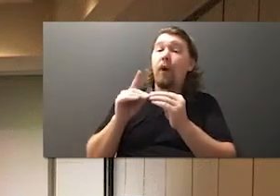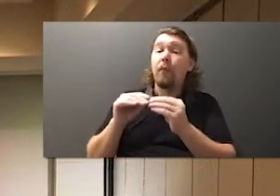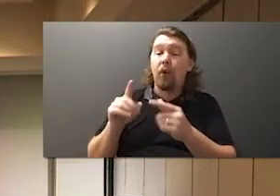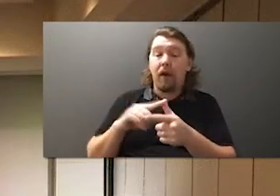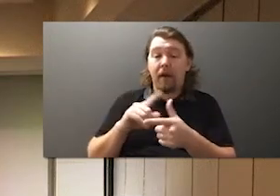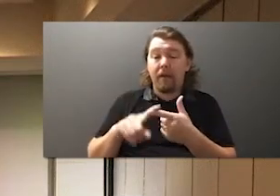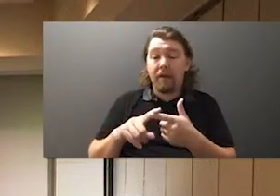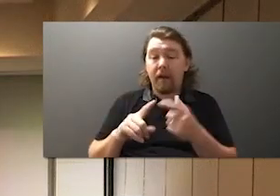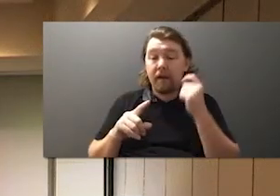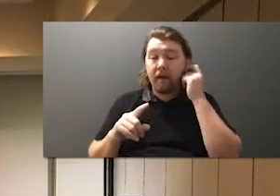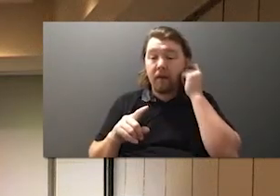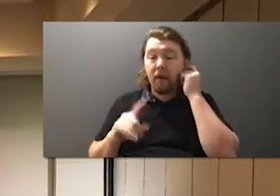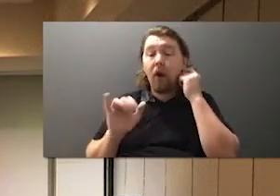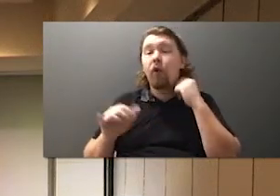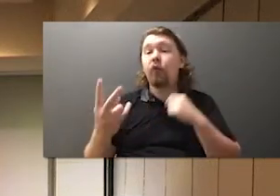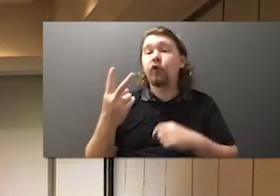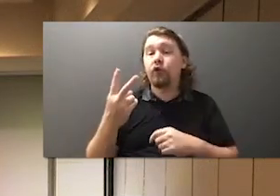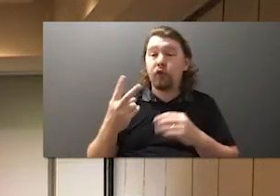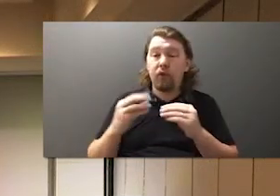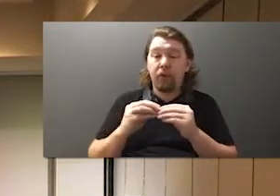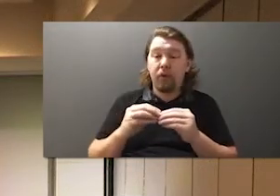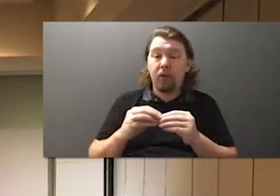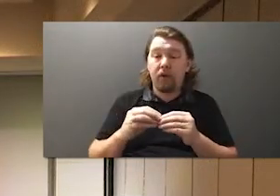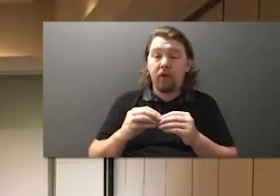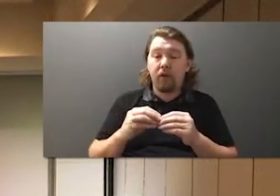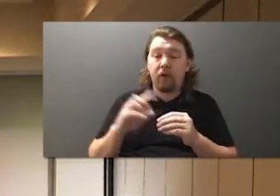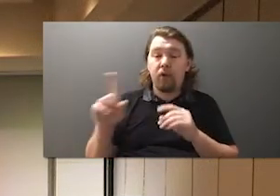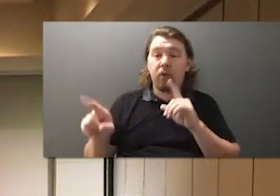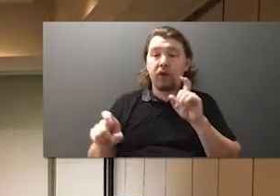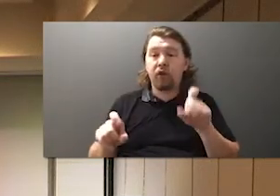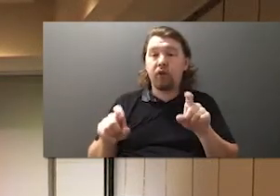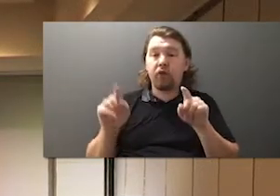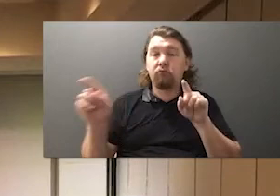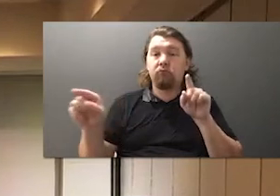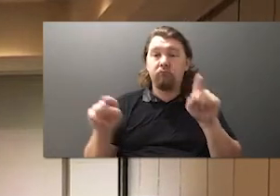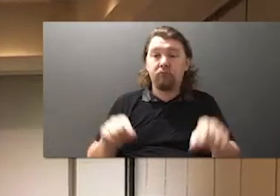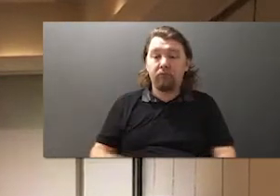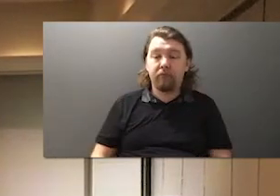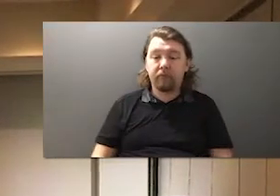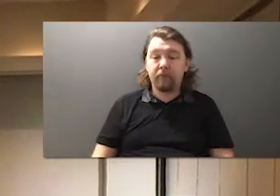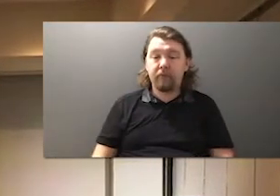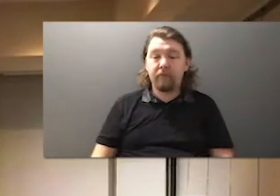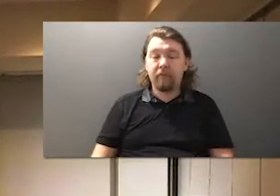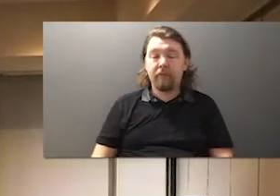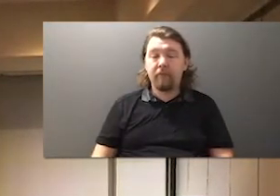Yeah, one more, and then we're going to... I got 2 more. Hold on. I got one here, and then you.